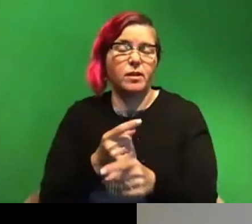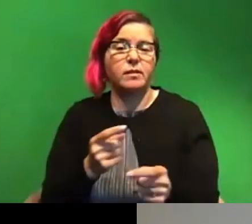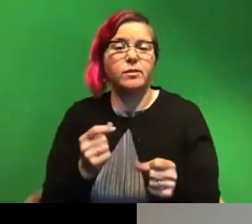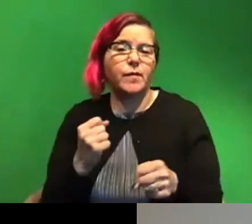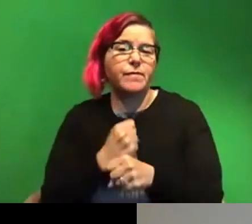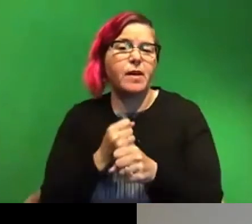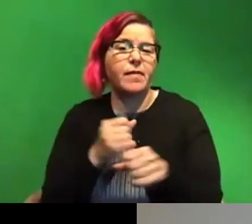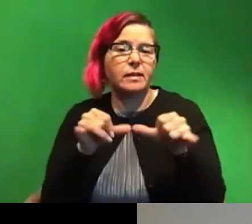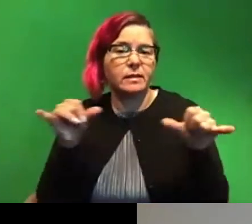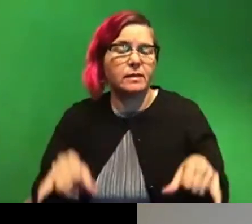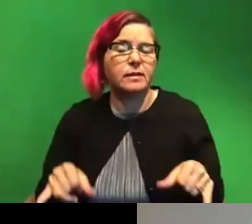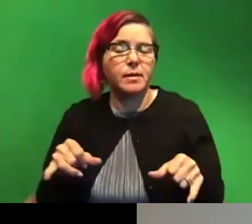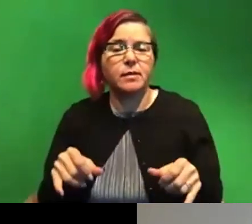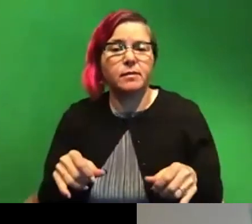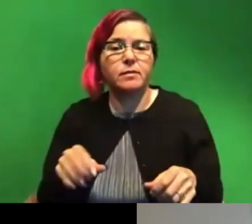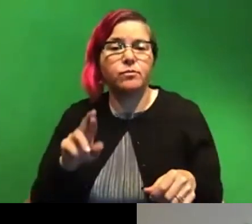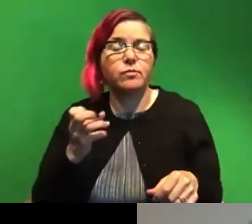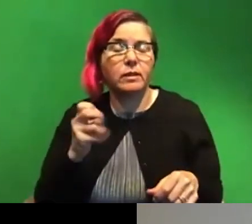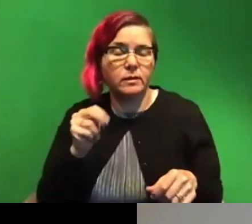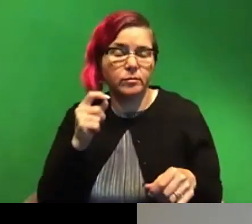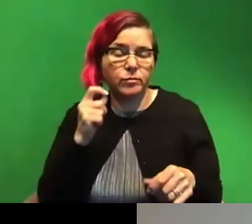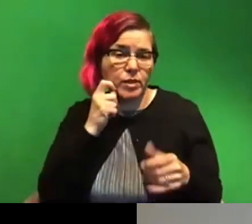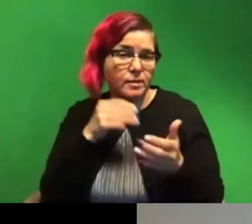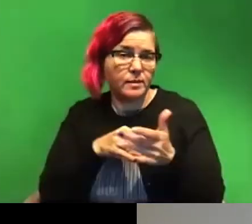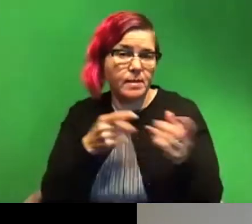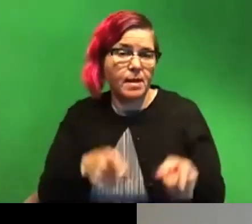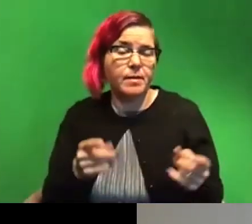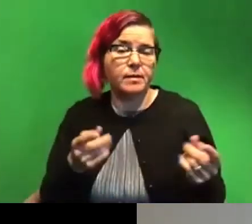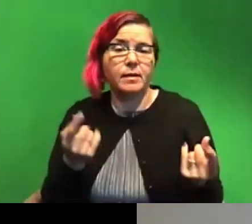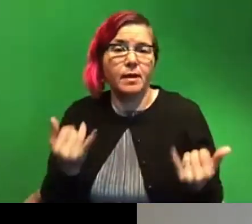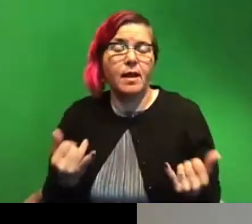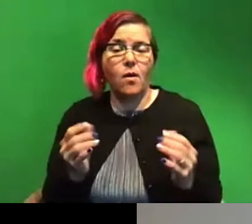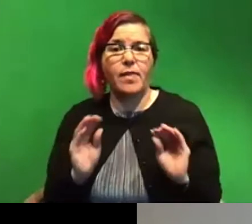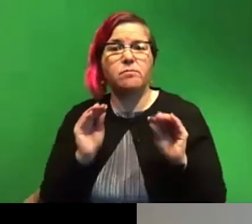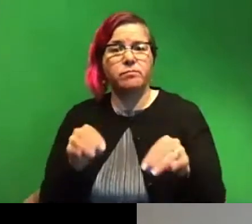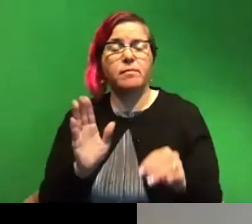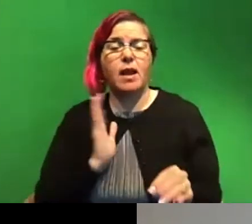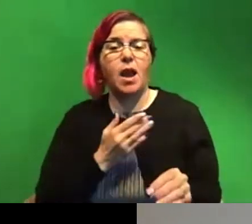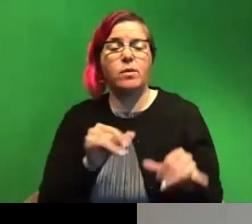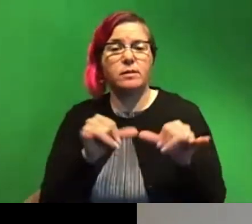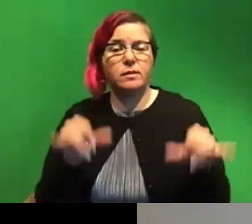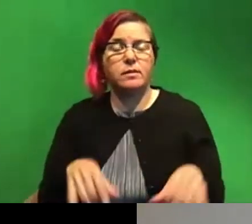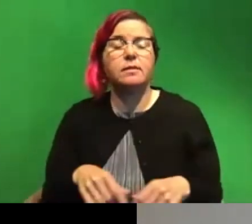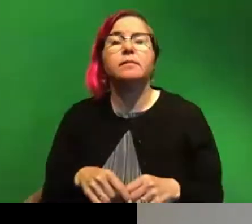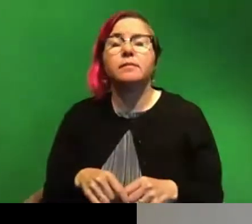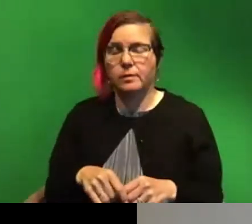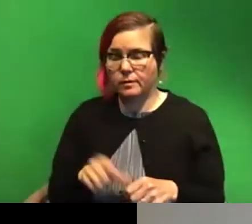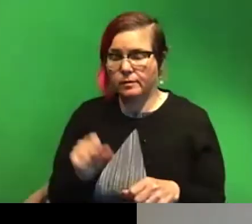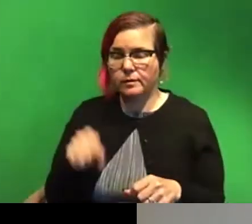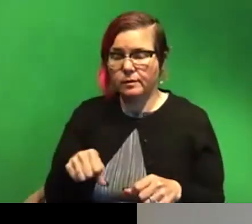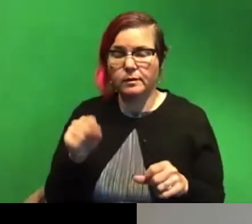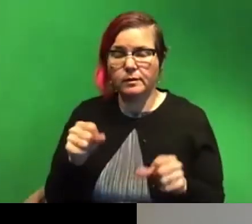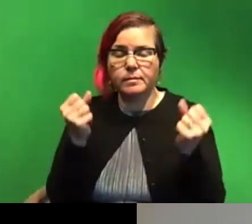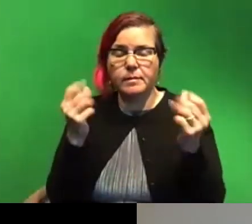systemic racism that's happening and now that's going into our digital systems? Yes, there are a lot of people. There are people